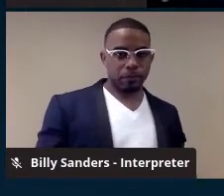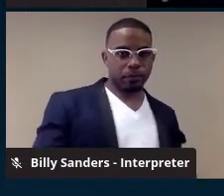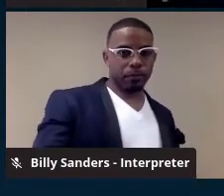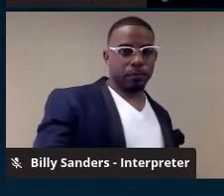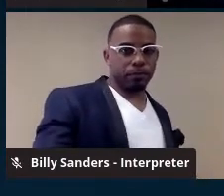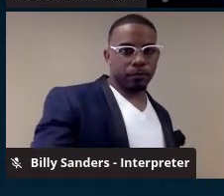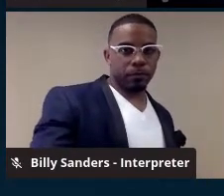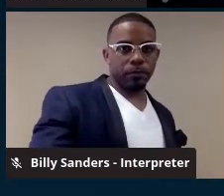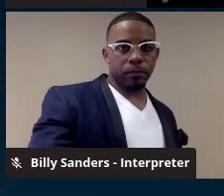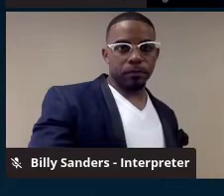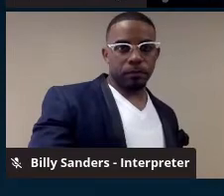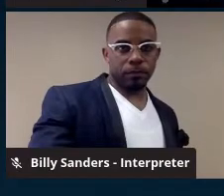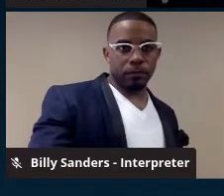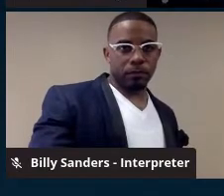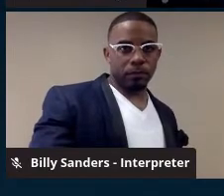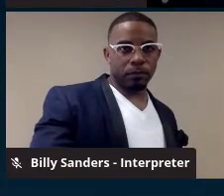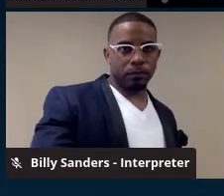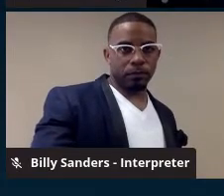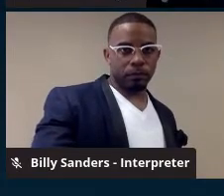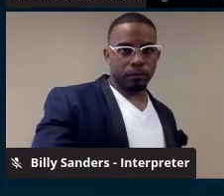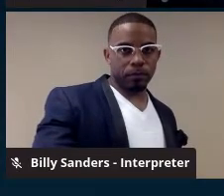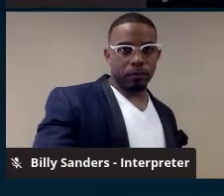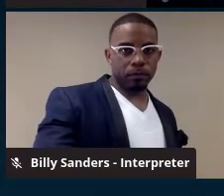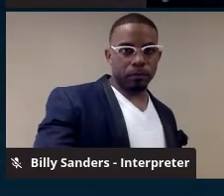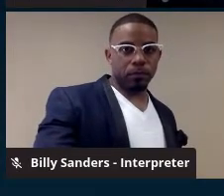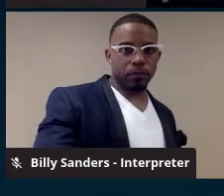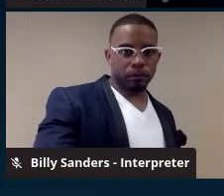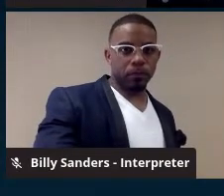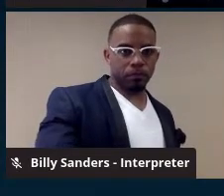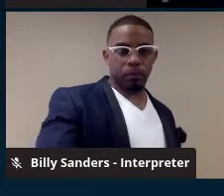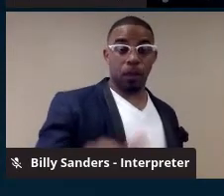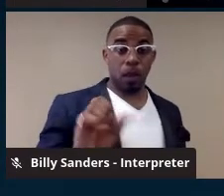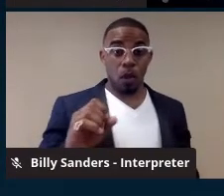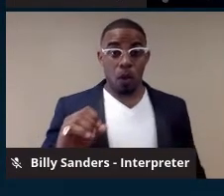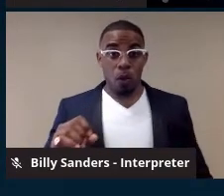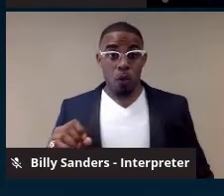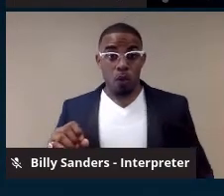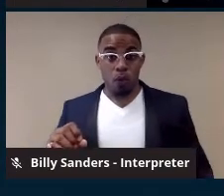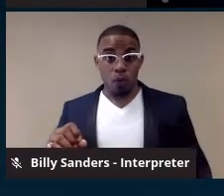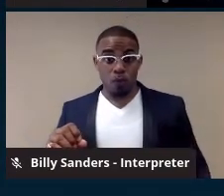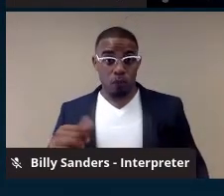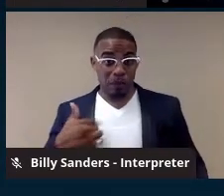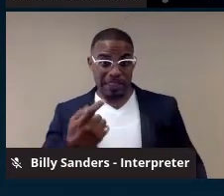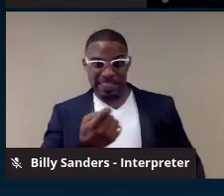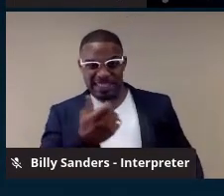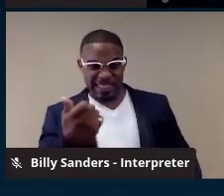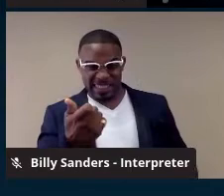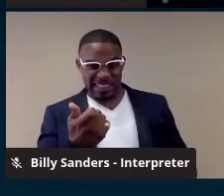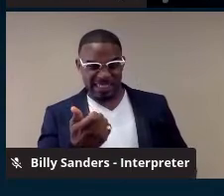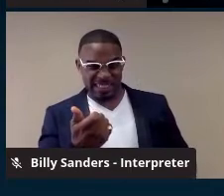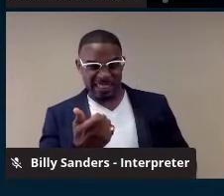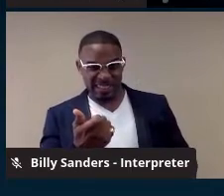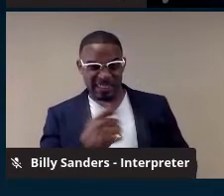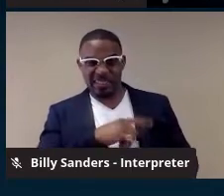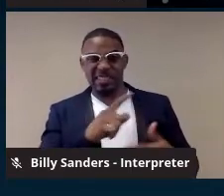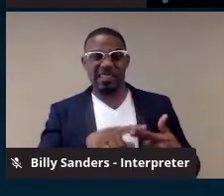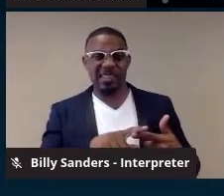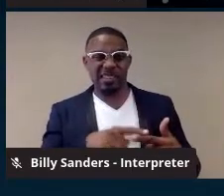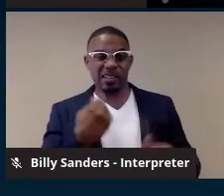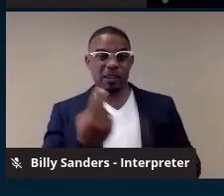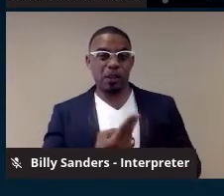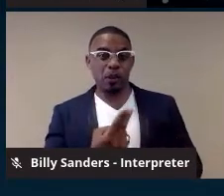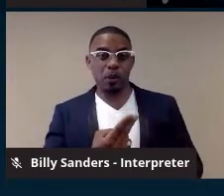Oh, wrong window, this one. So yeah, we do a wait, we use